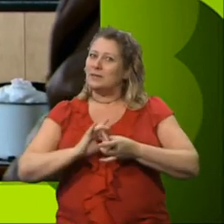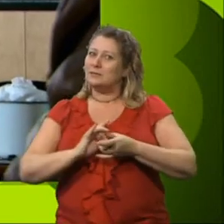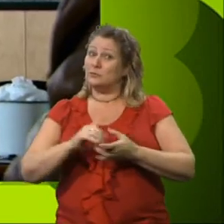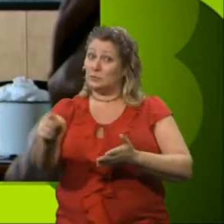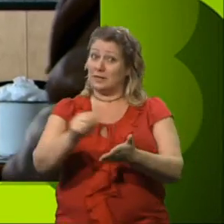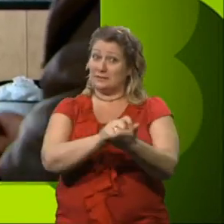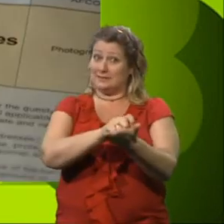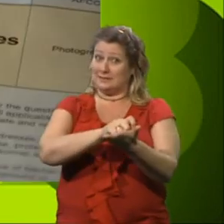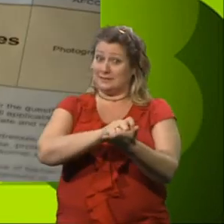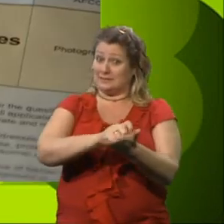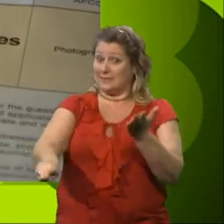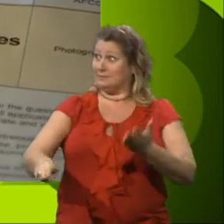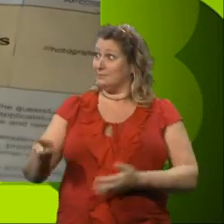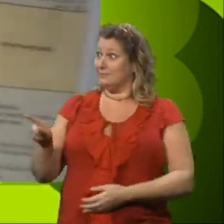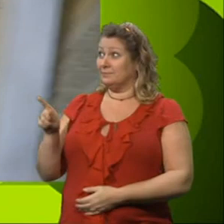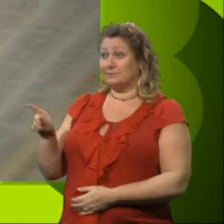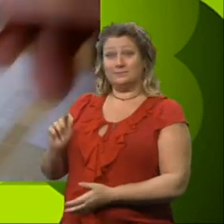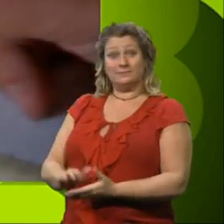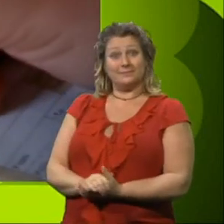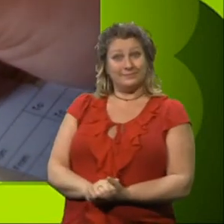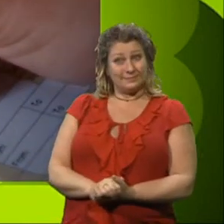just sign on the dotted line.